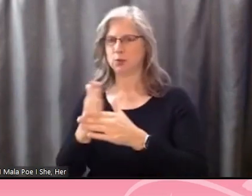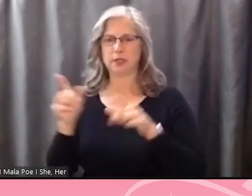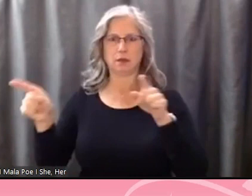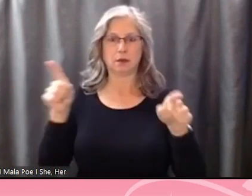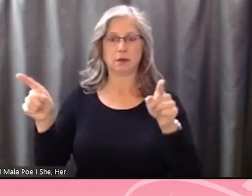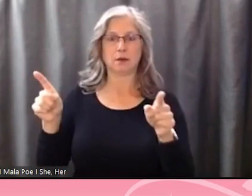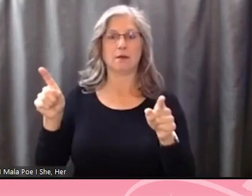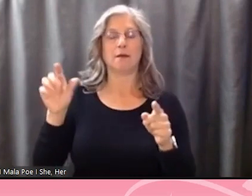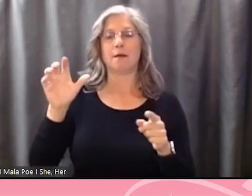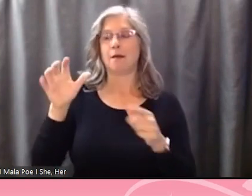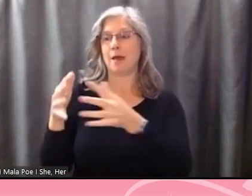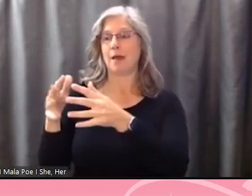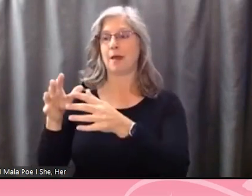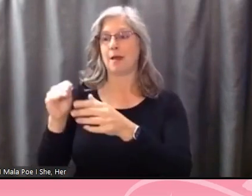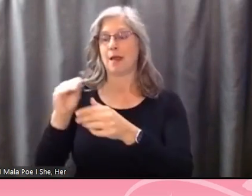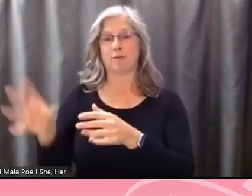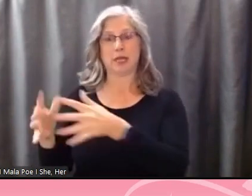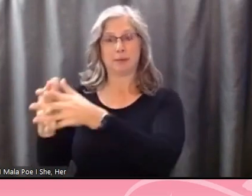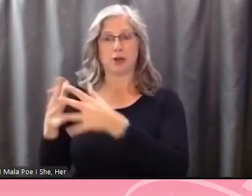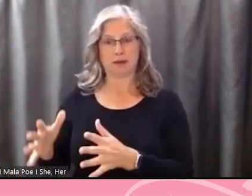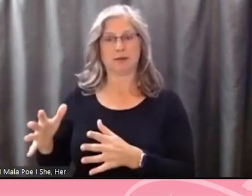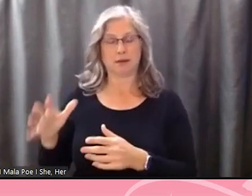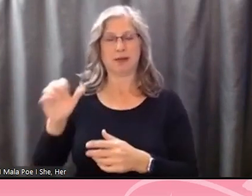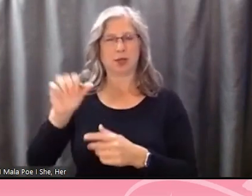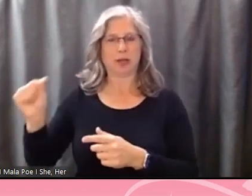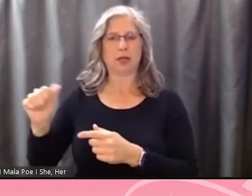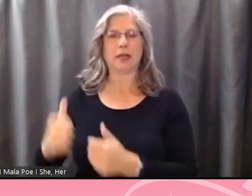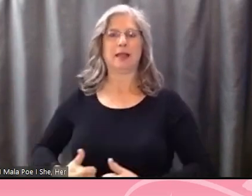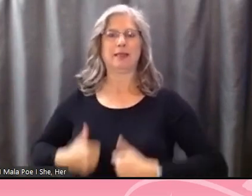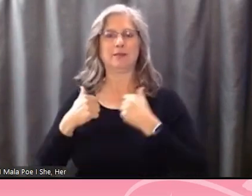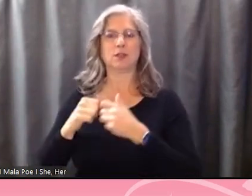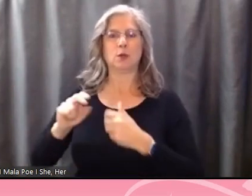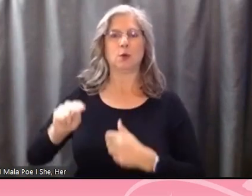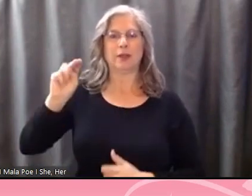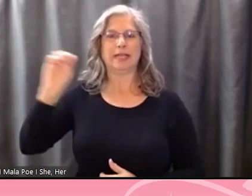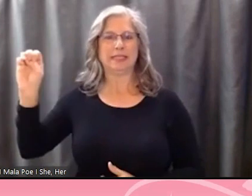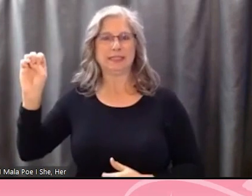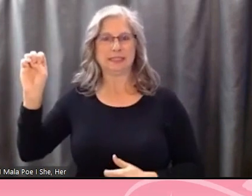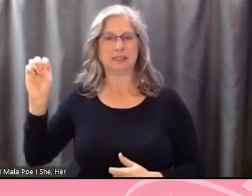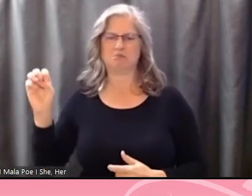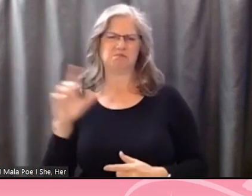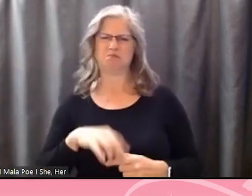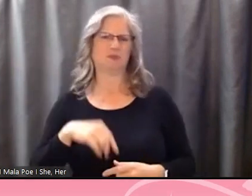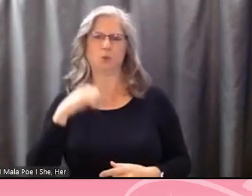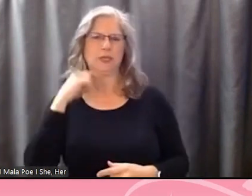African American who lives in Northeast, because they say scrape, which is not something you'd hear.